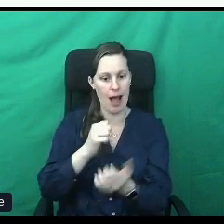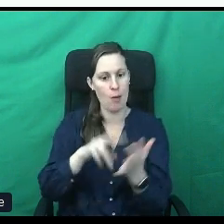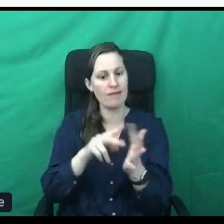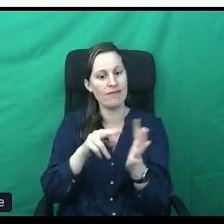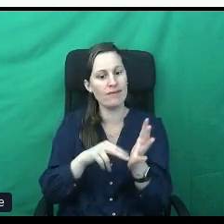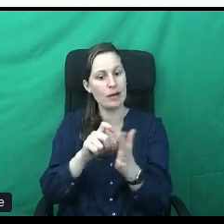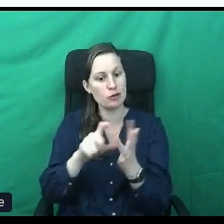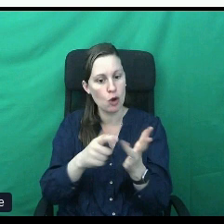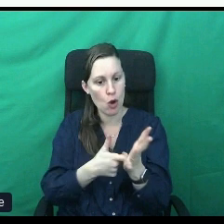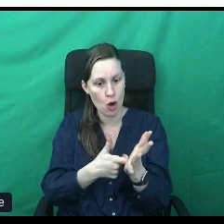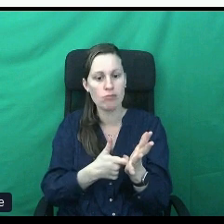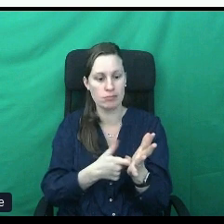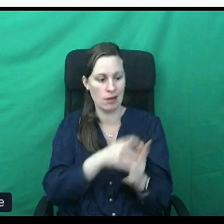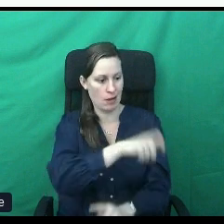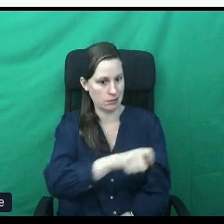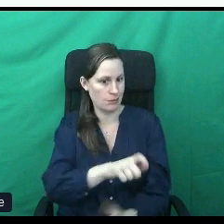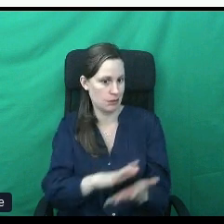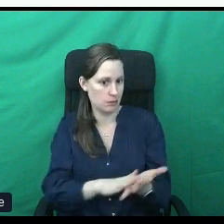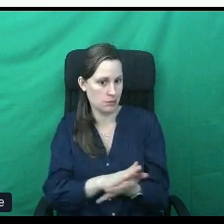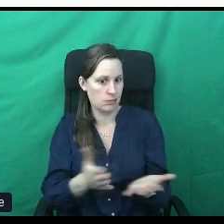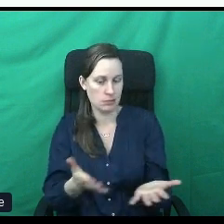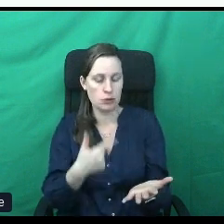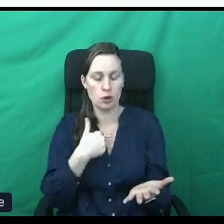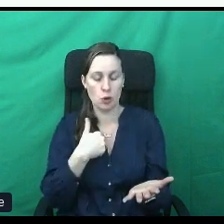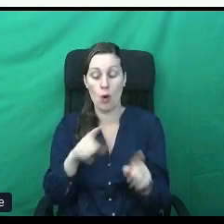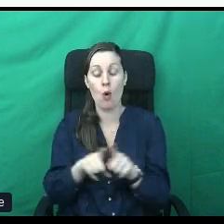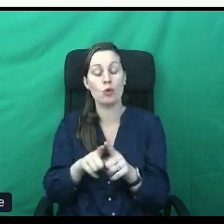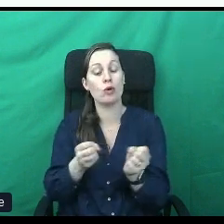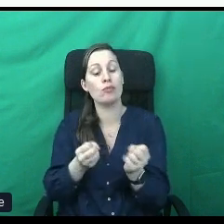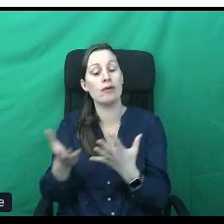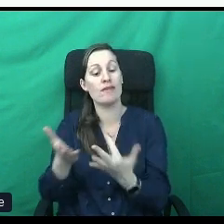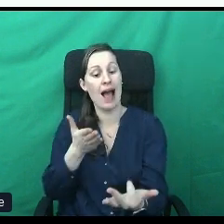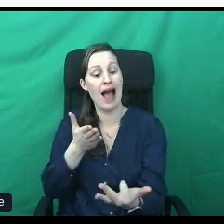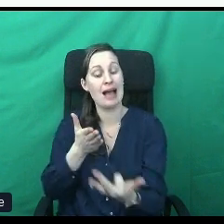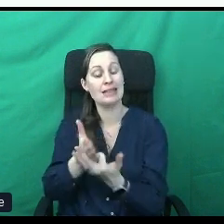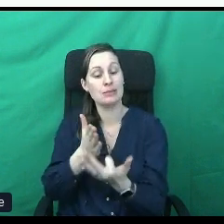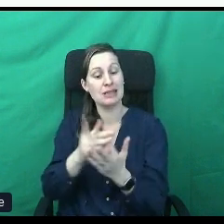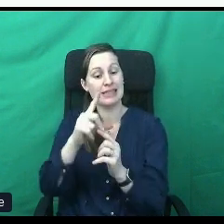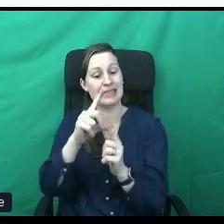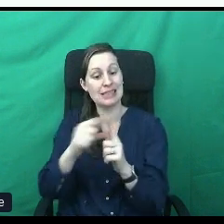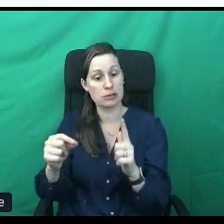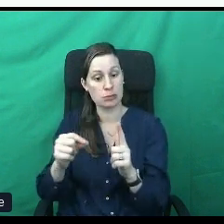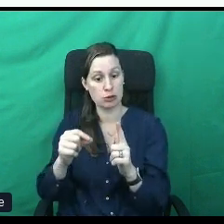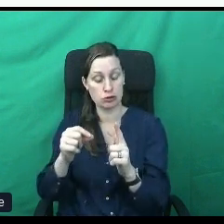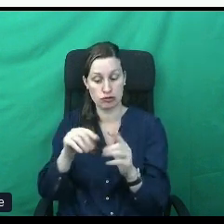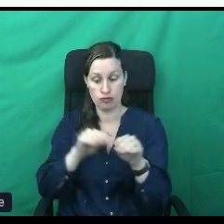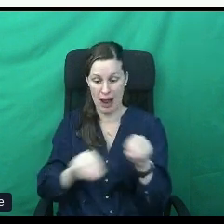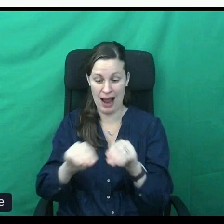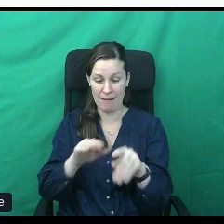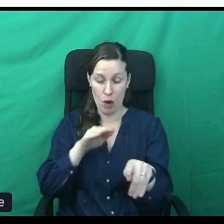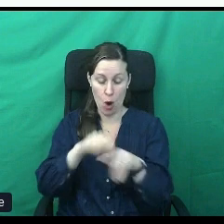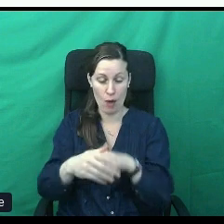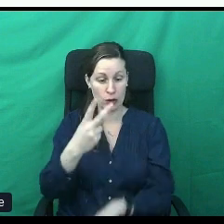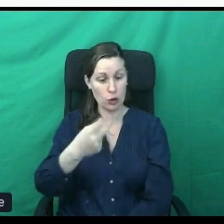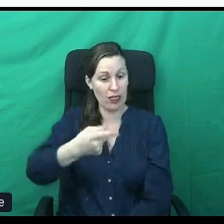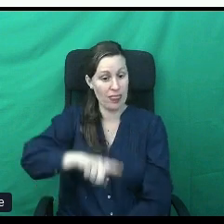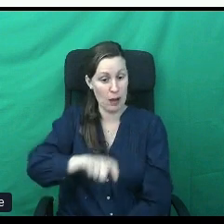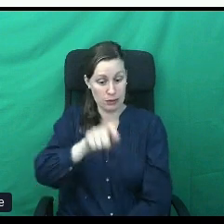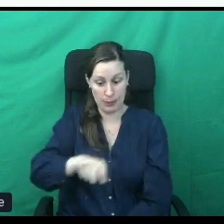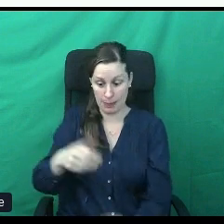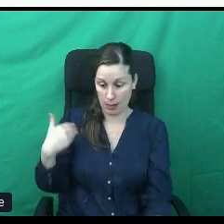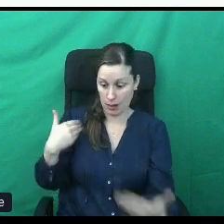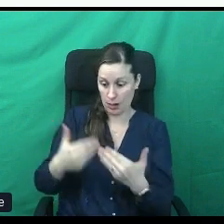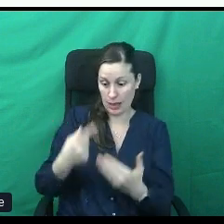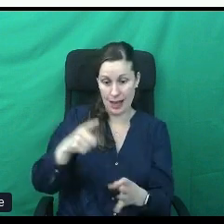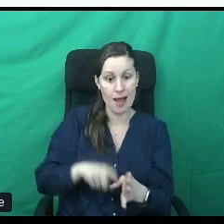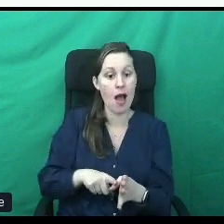also provided digital accessibility training to over 2,000 people in the last 12 months alone. It didn't matter whether